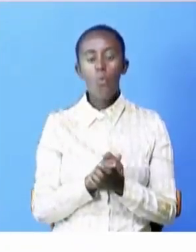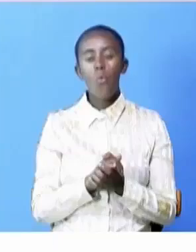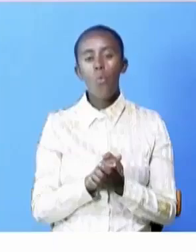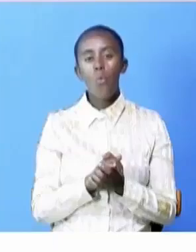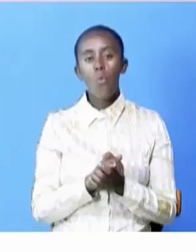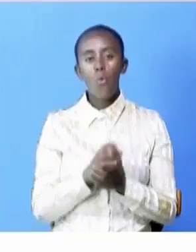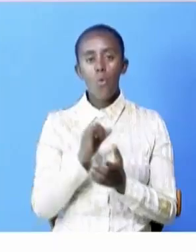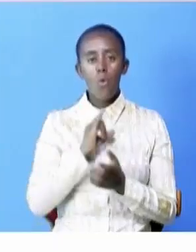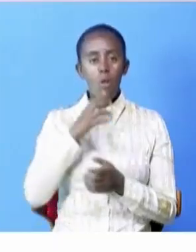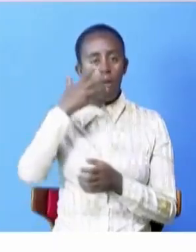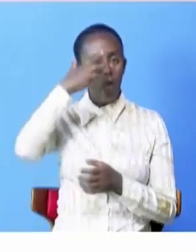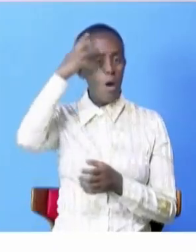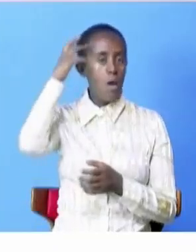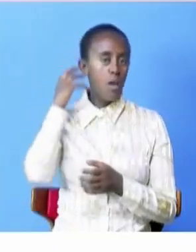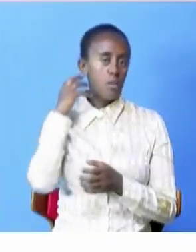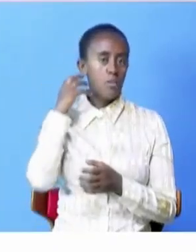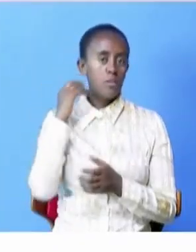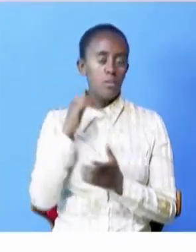a lion,